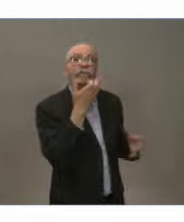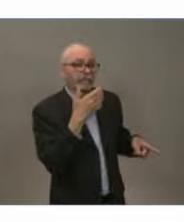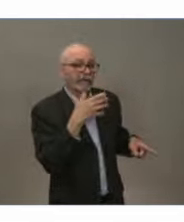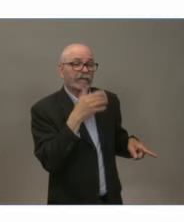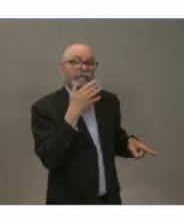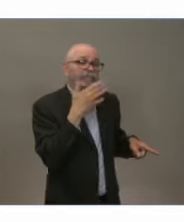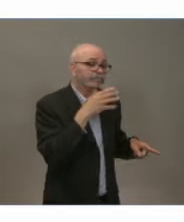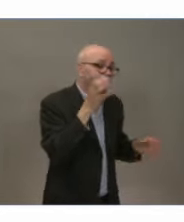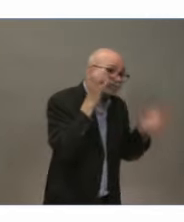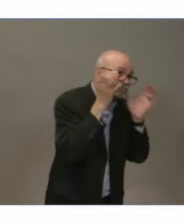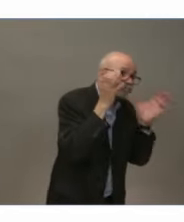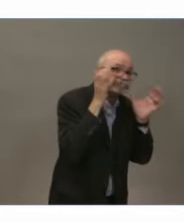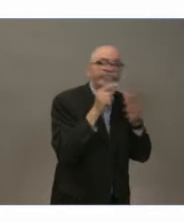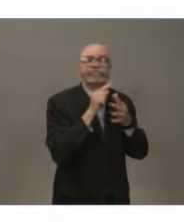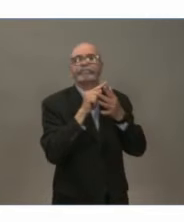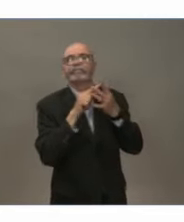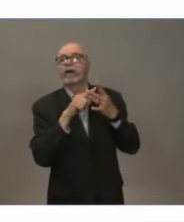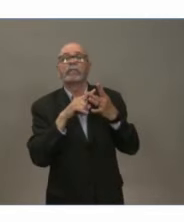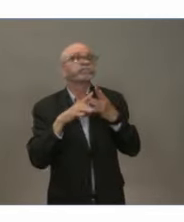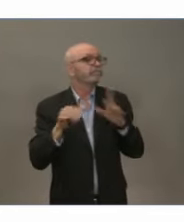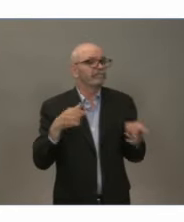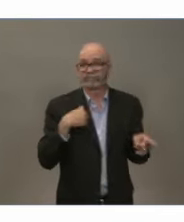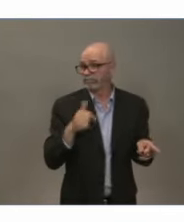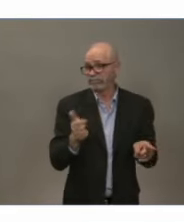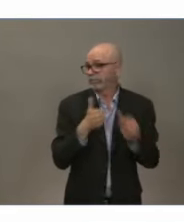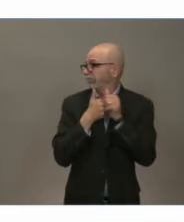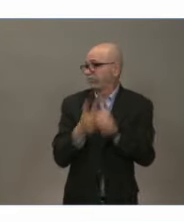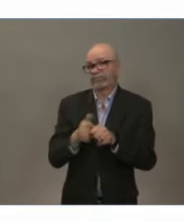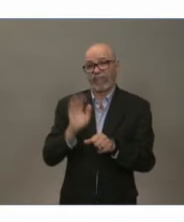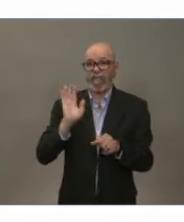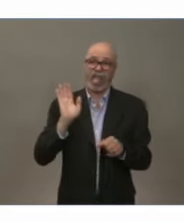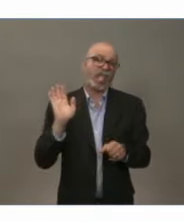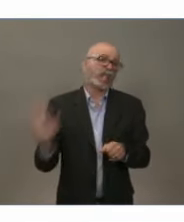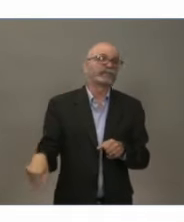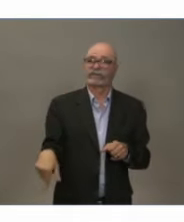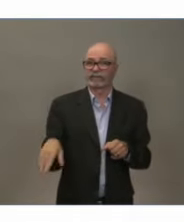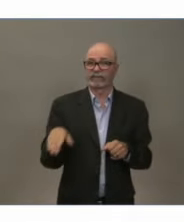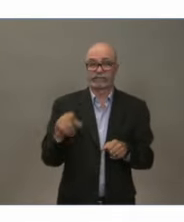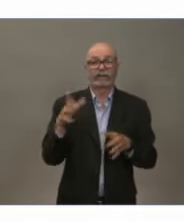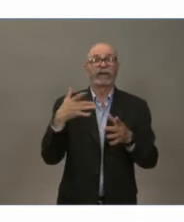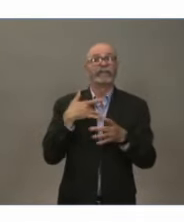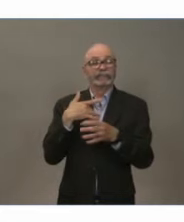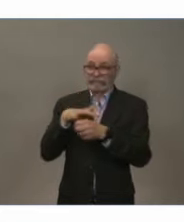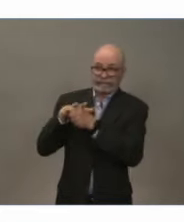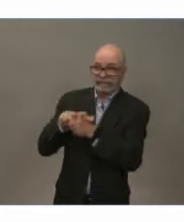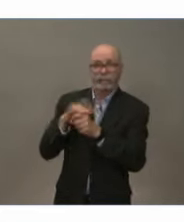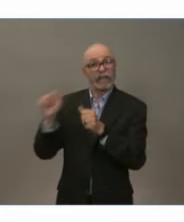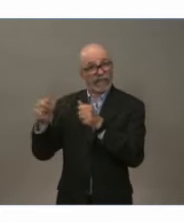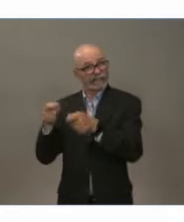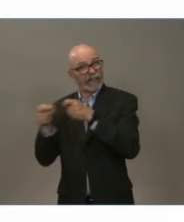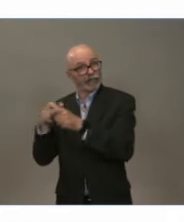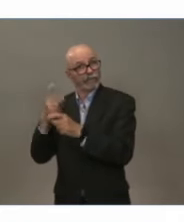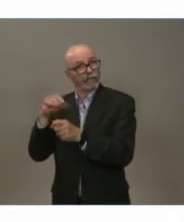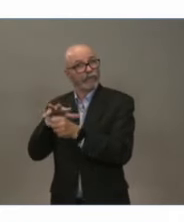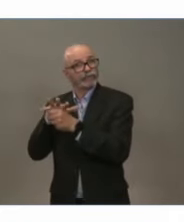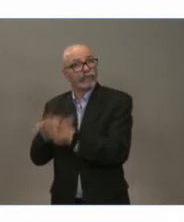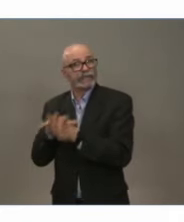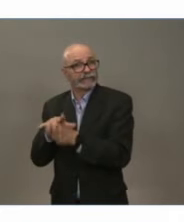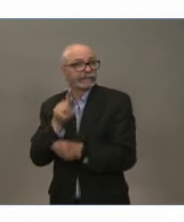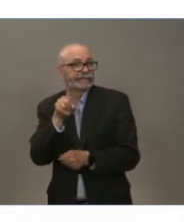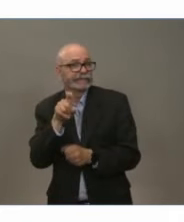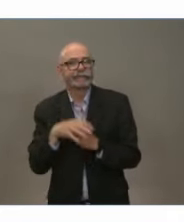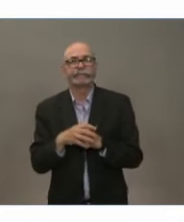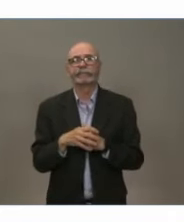well-complied surge? I think the model, if we look at other parts of the models, and this has been discussed with our colleagues in the health authorities, as the Premier had